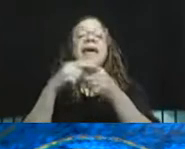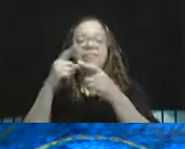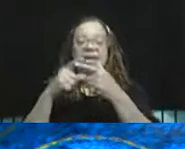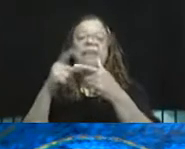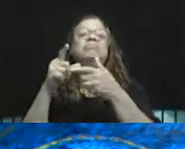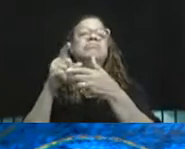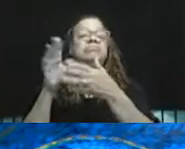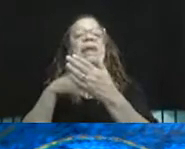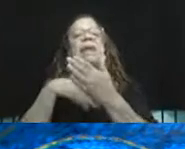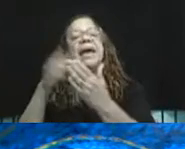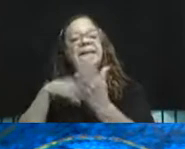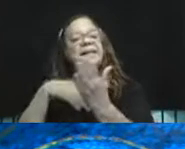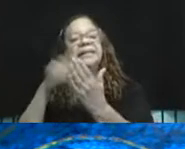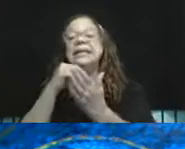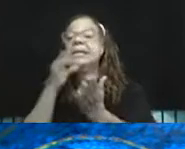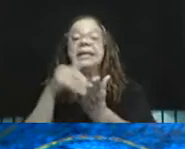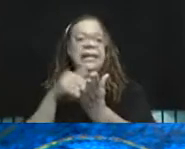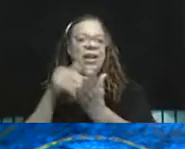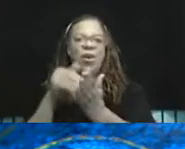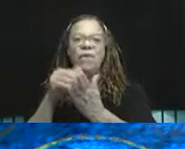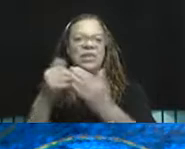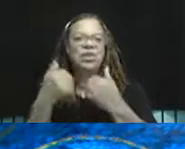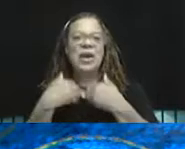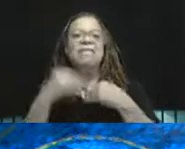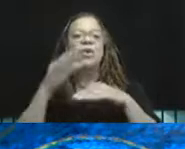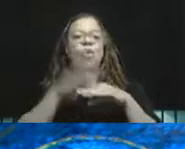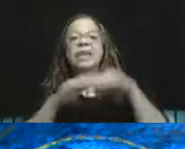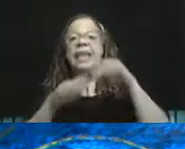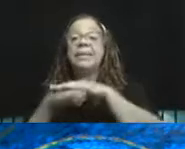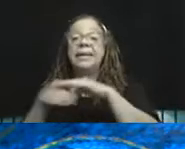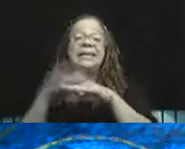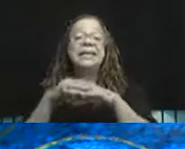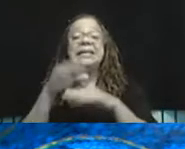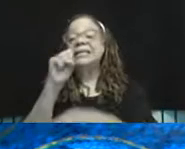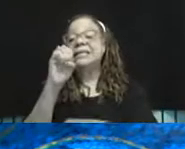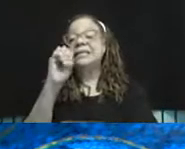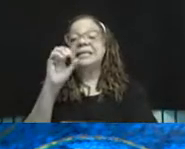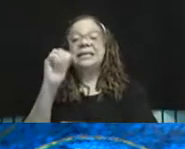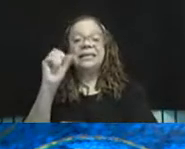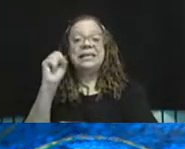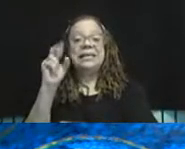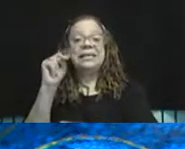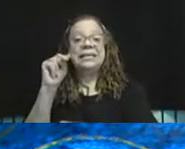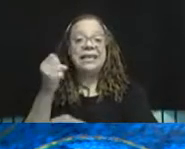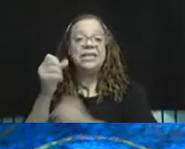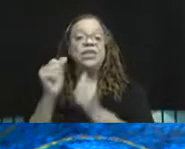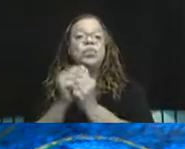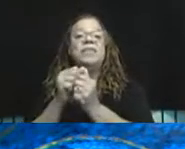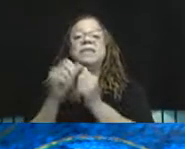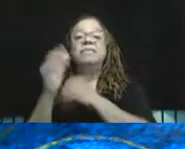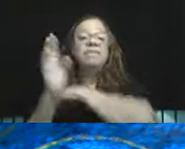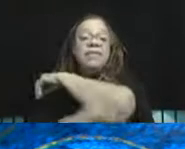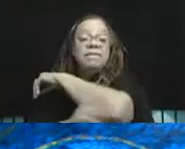I mean, it's not often that you have the seasons overlapping with the vibrant fall leaves and Yeah. then the snow